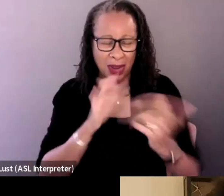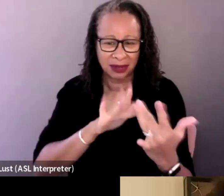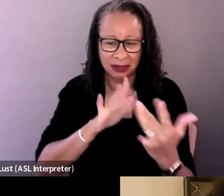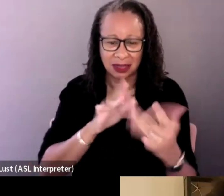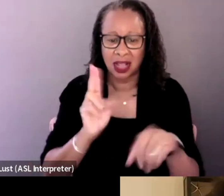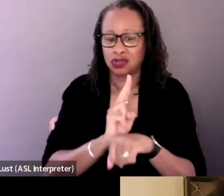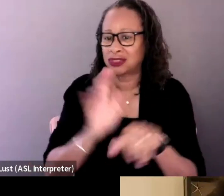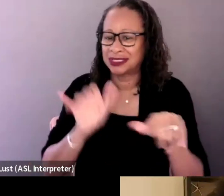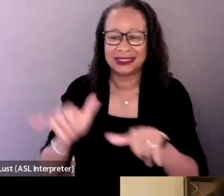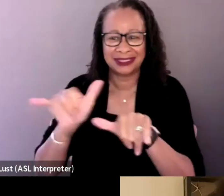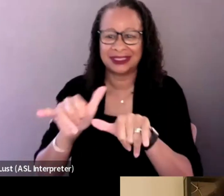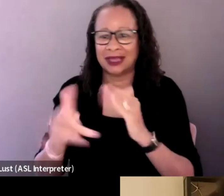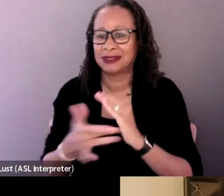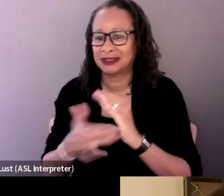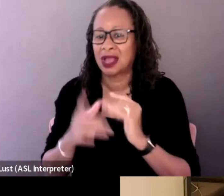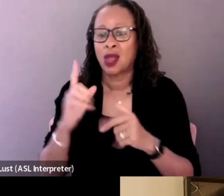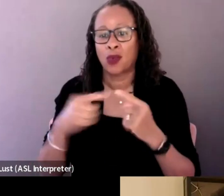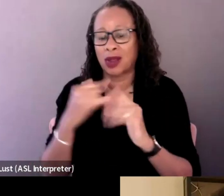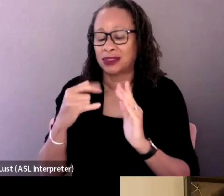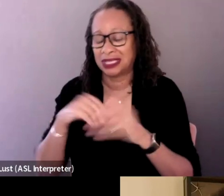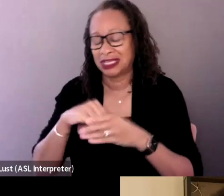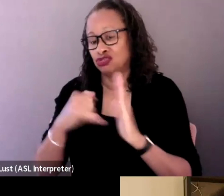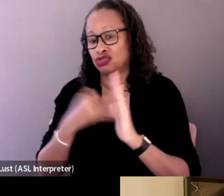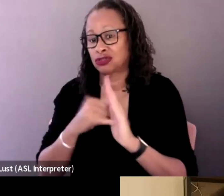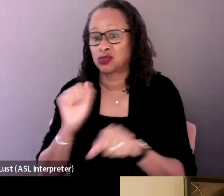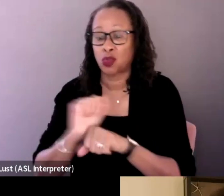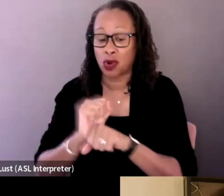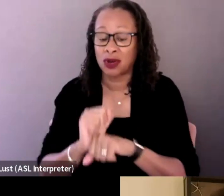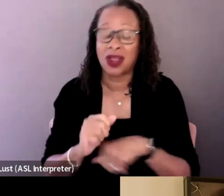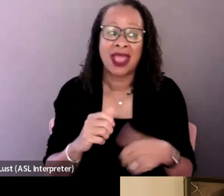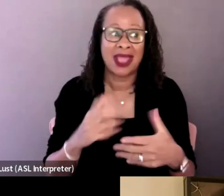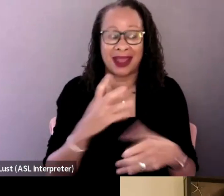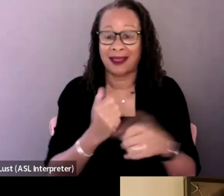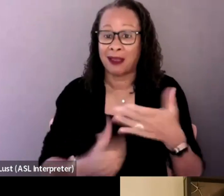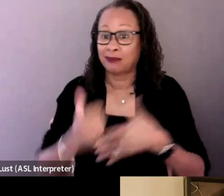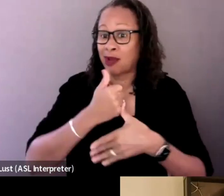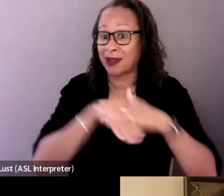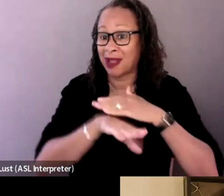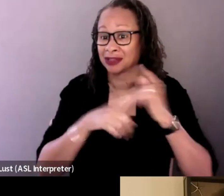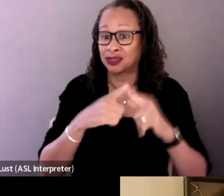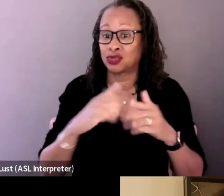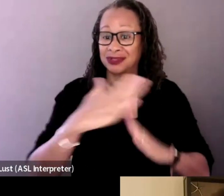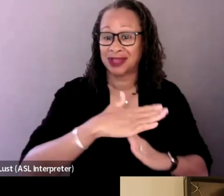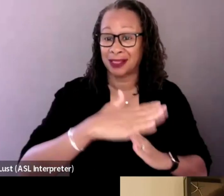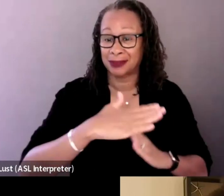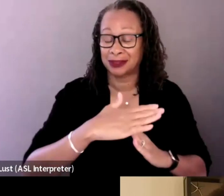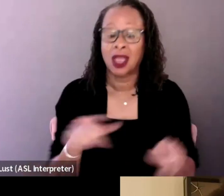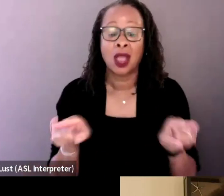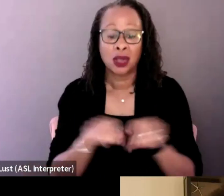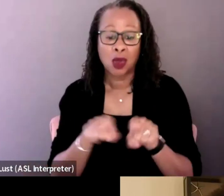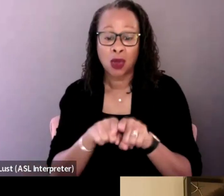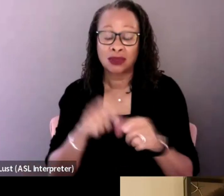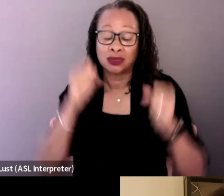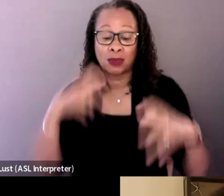the same techniques I used in my journalistic work, I was able to gain the primary access to the Taliban. And what was surprising to me